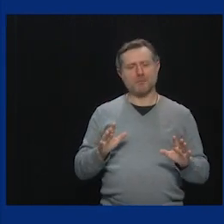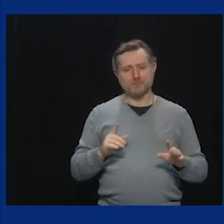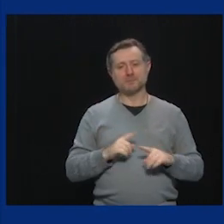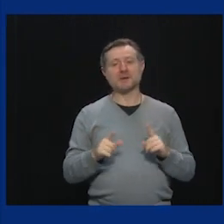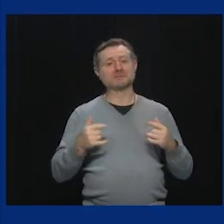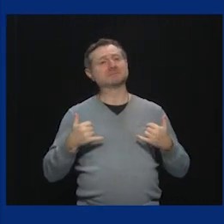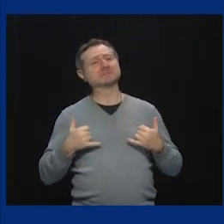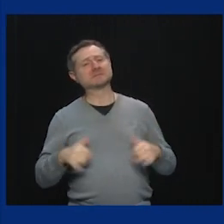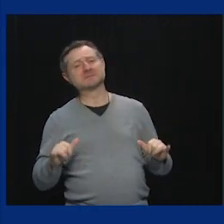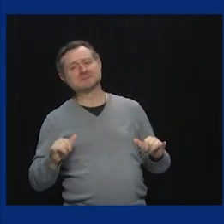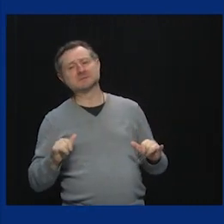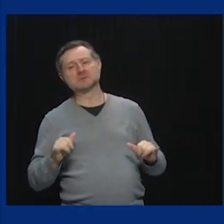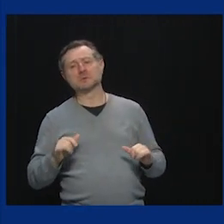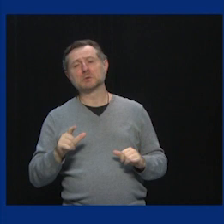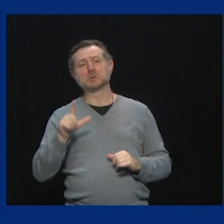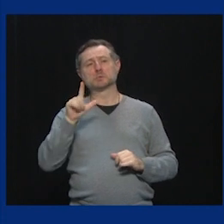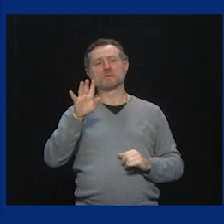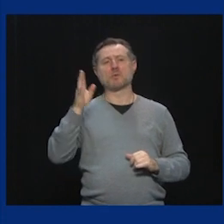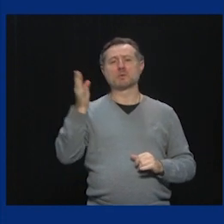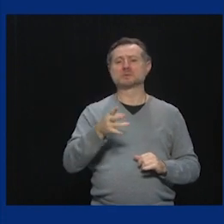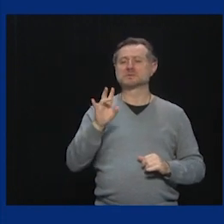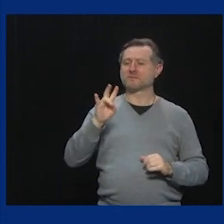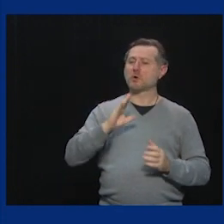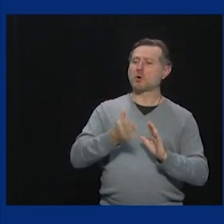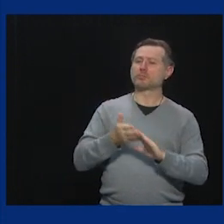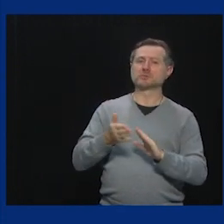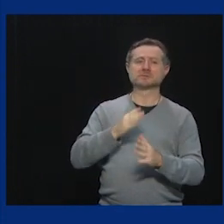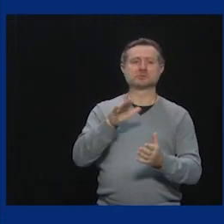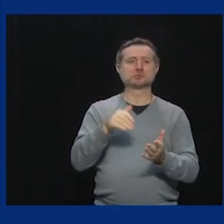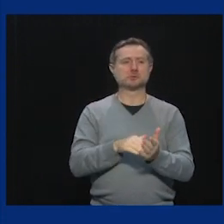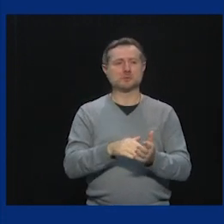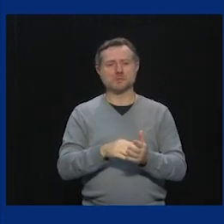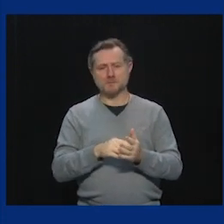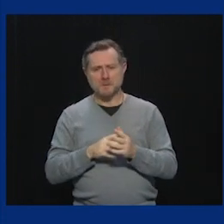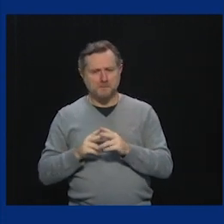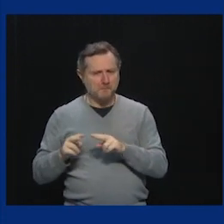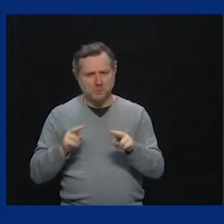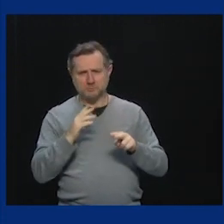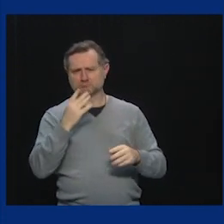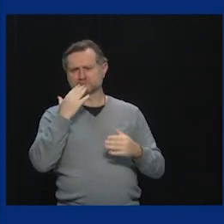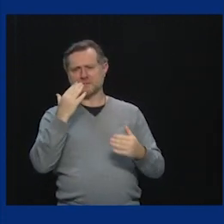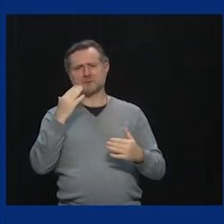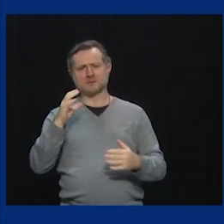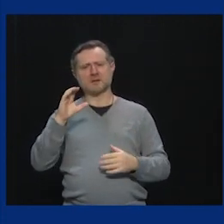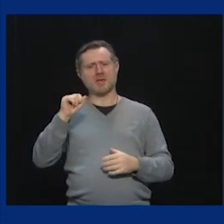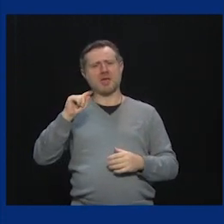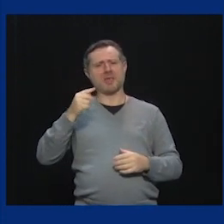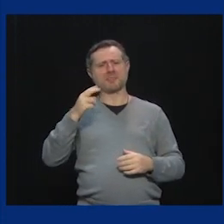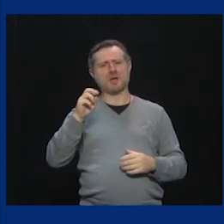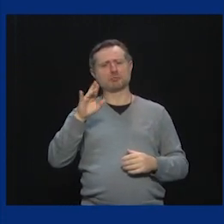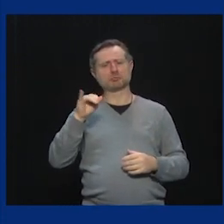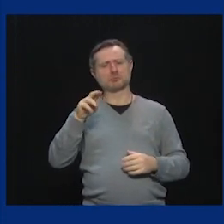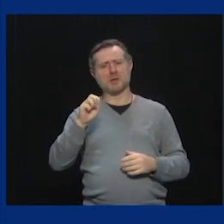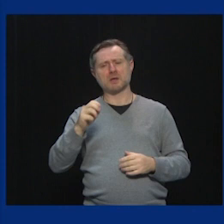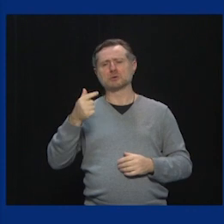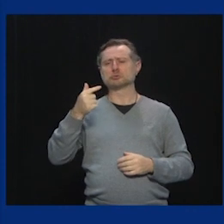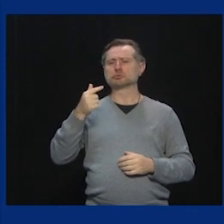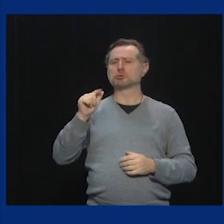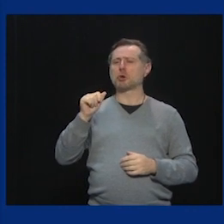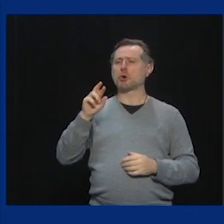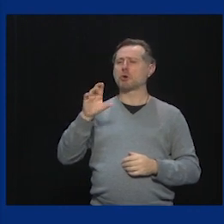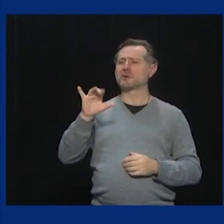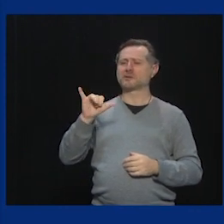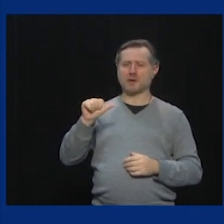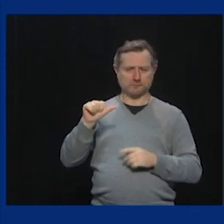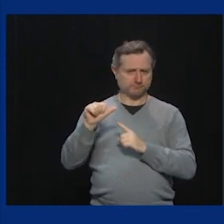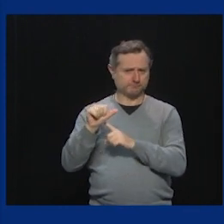our 24/7 operations center. And I thank Catherine Garcia and our entire health team for putting this in place. I